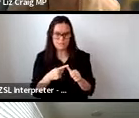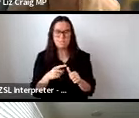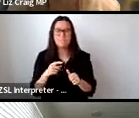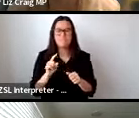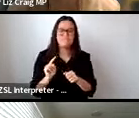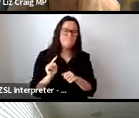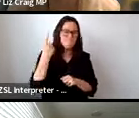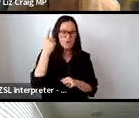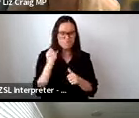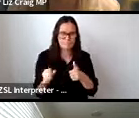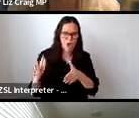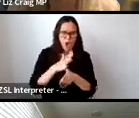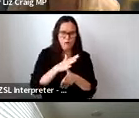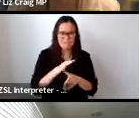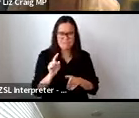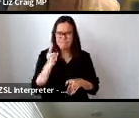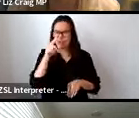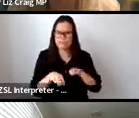do to start with?